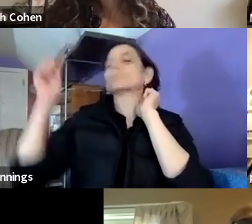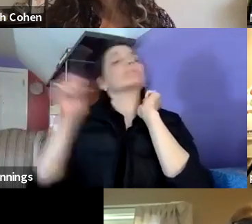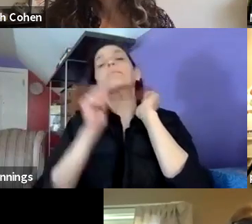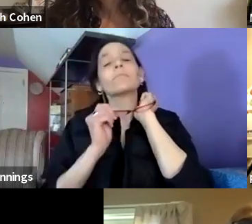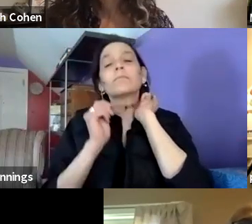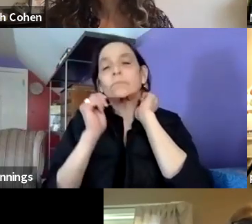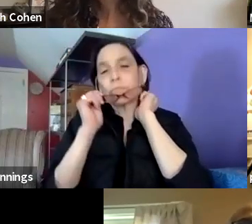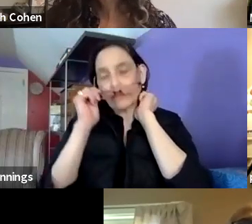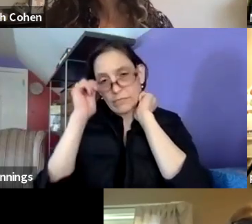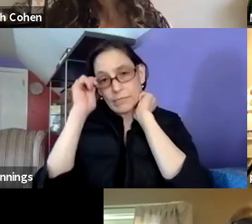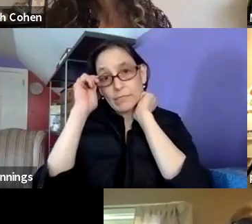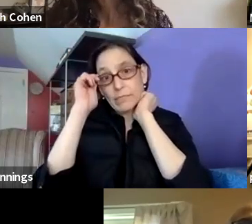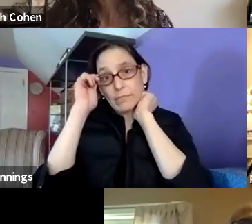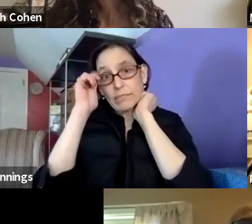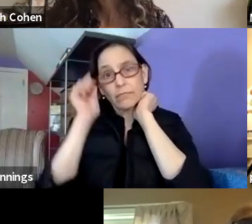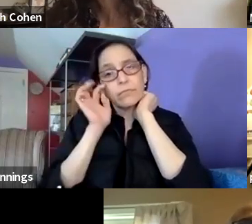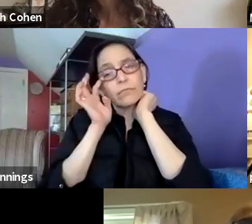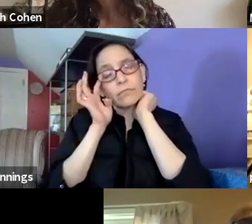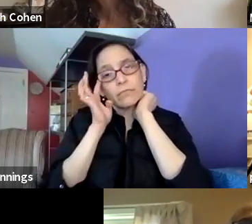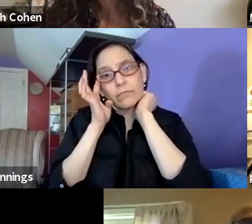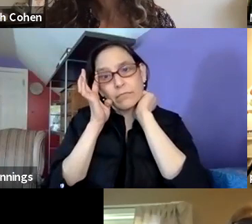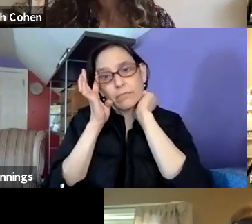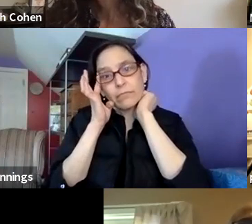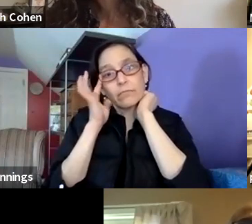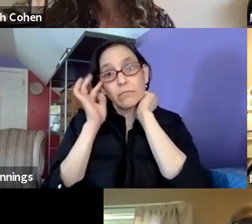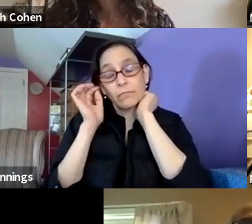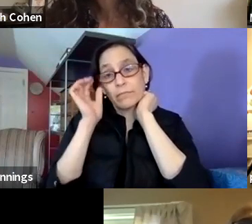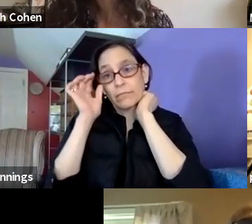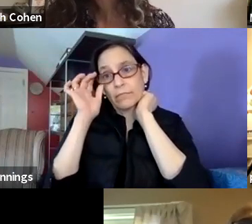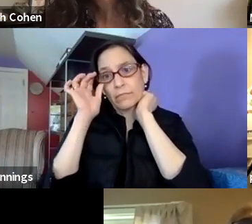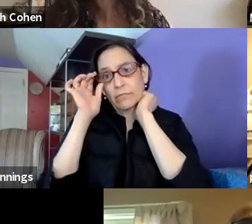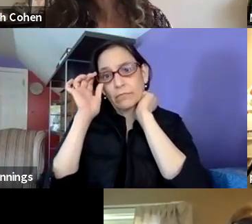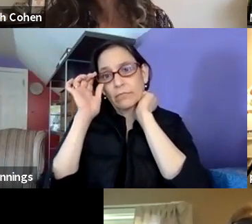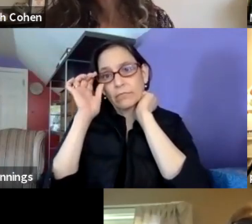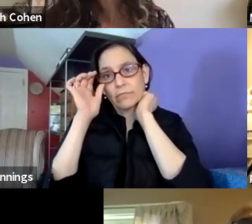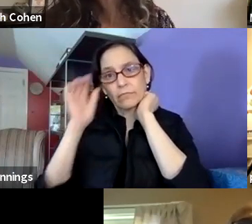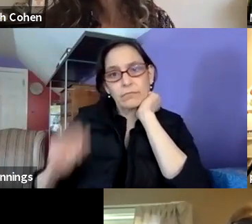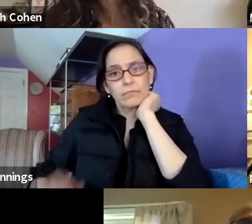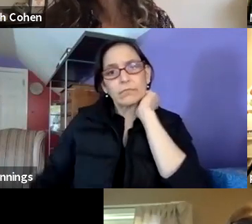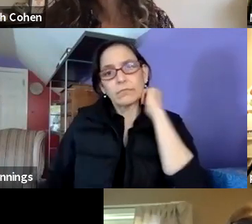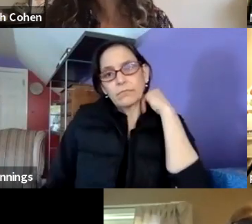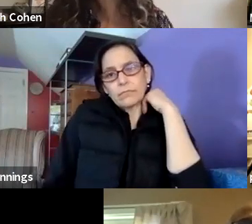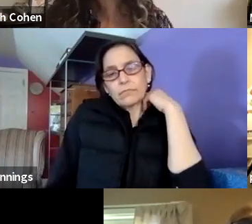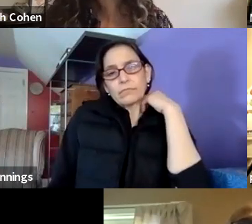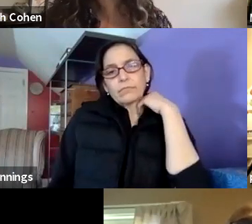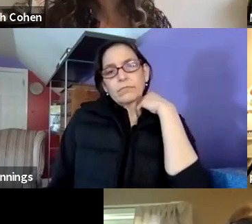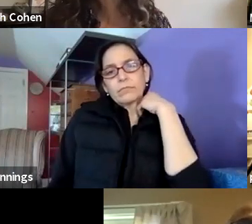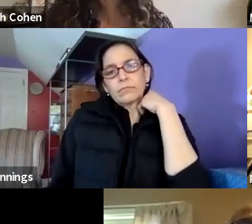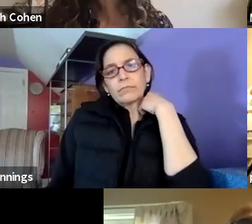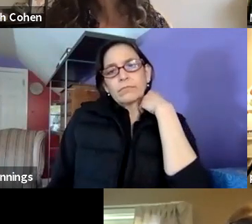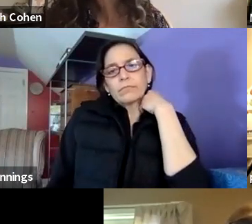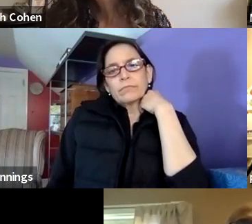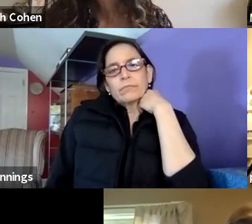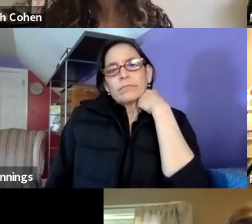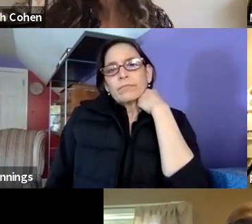of our behaviors may cause us to exclude others. In our exhaustion and frustration, we may have made compromises that hurt others who were counting